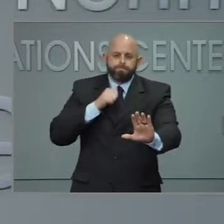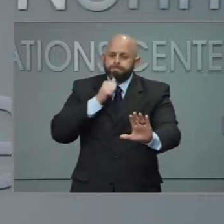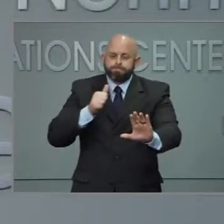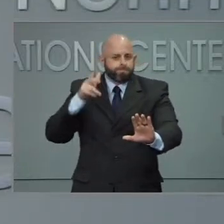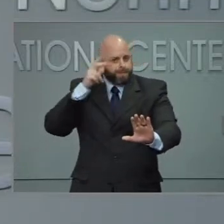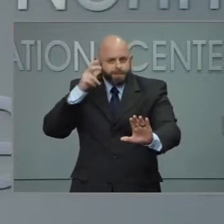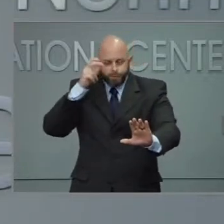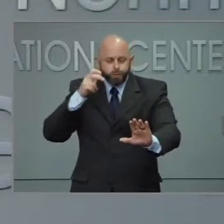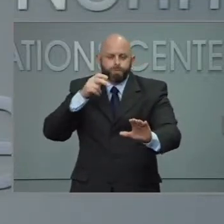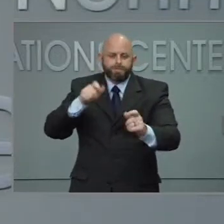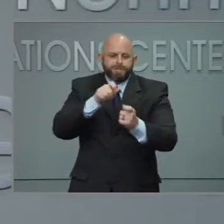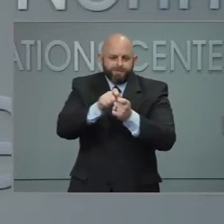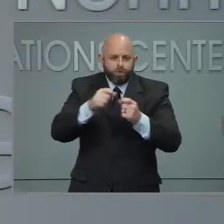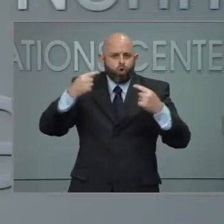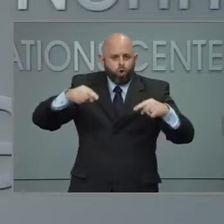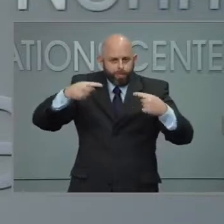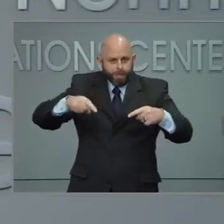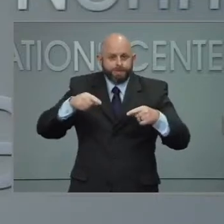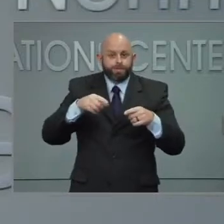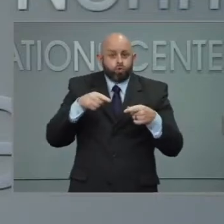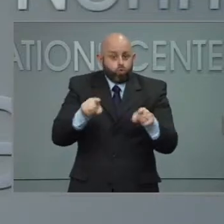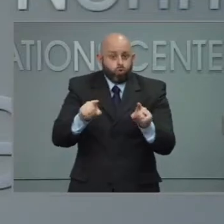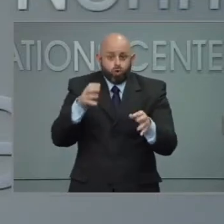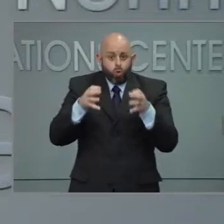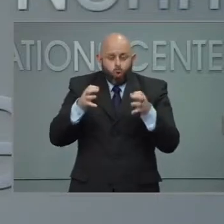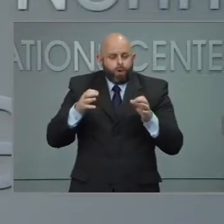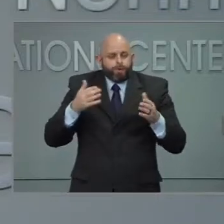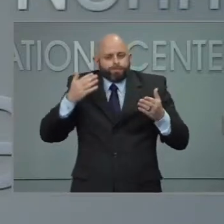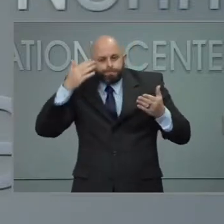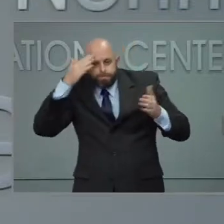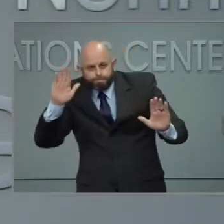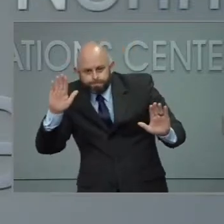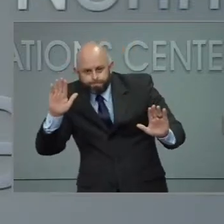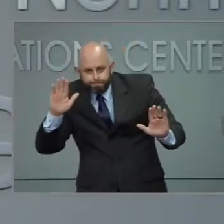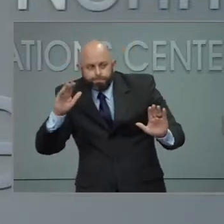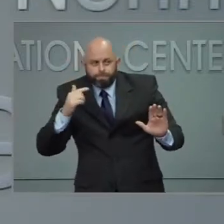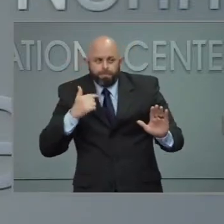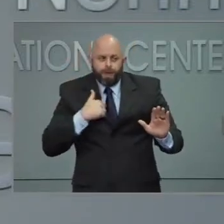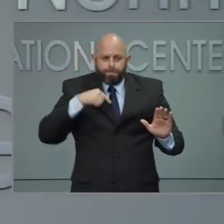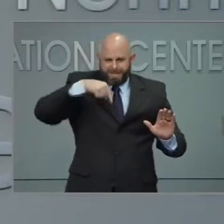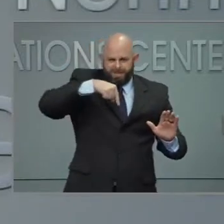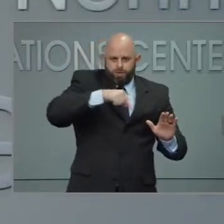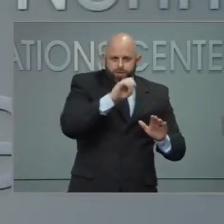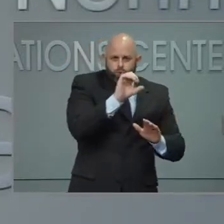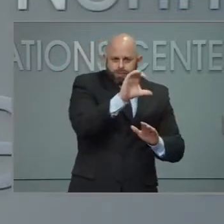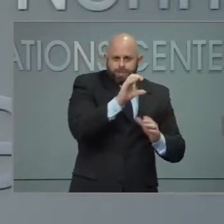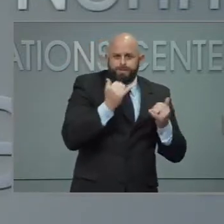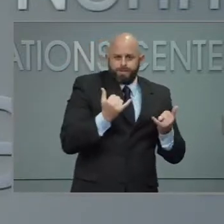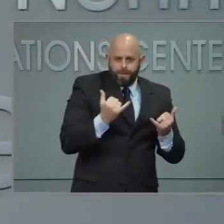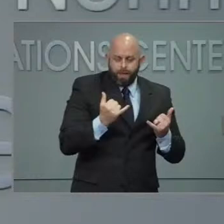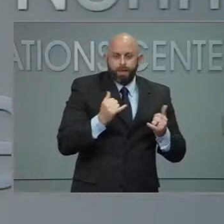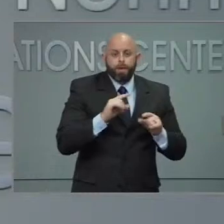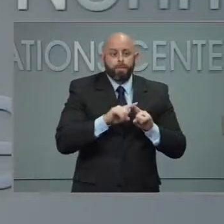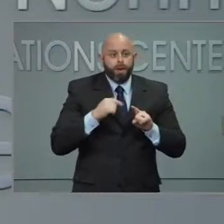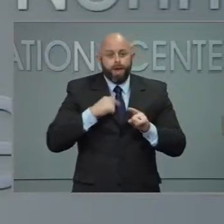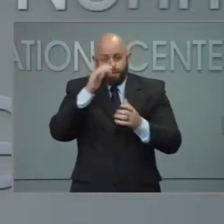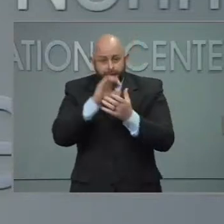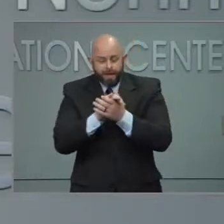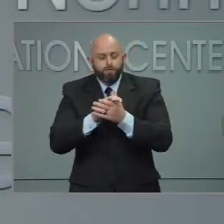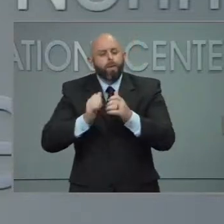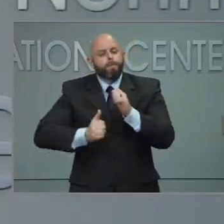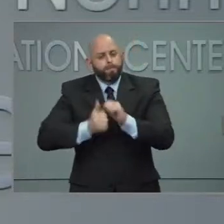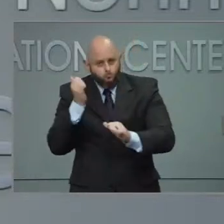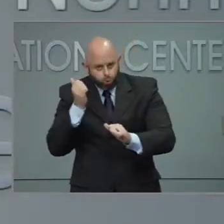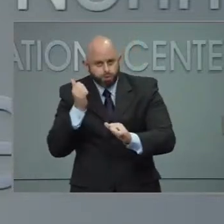Operations Center today, but I will tell you I believe that video like this in all situations